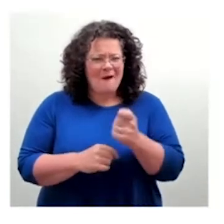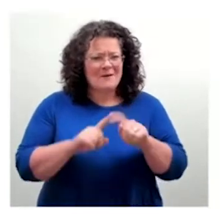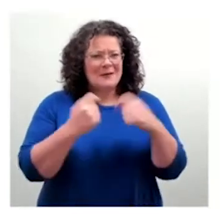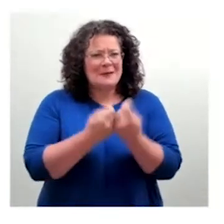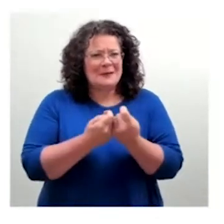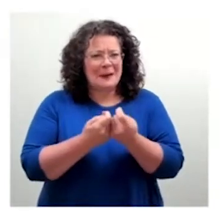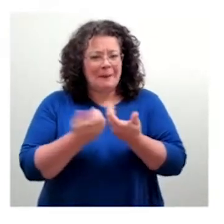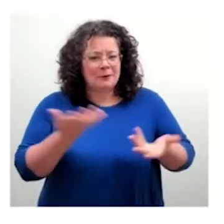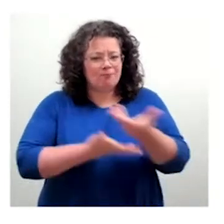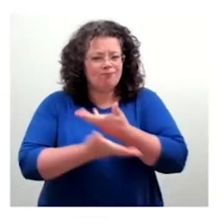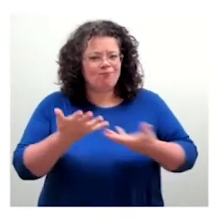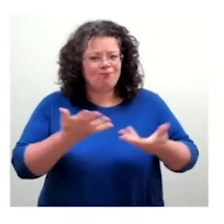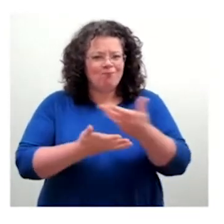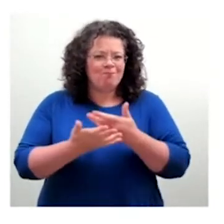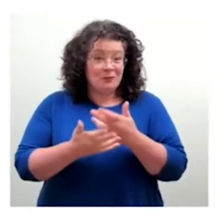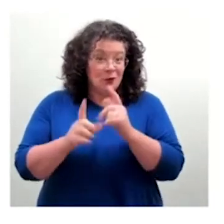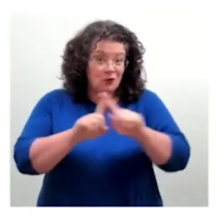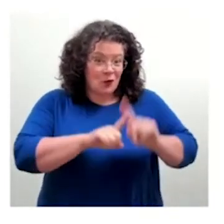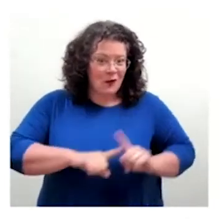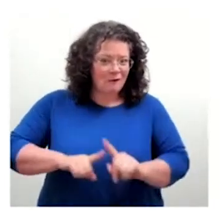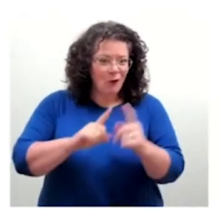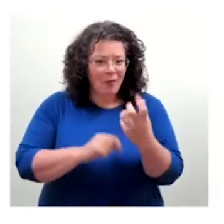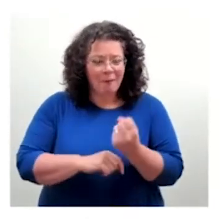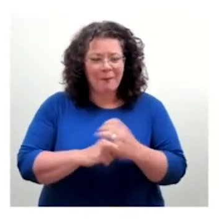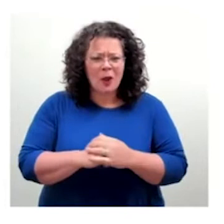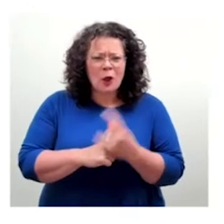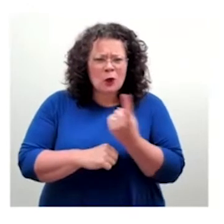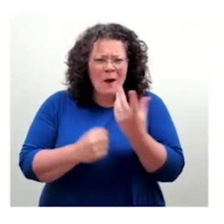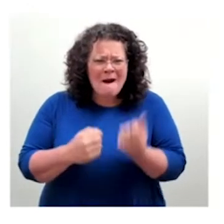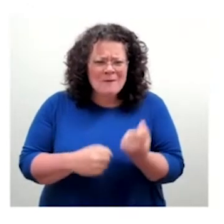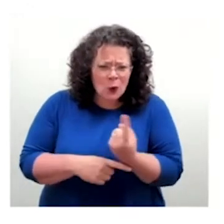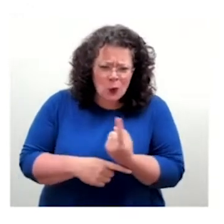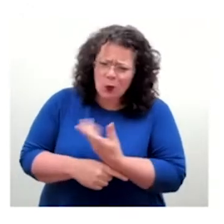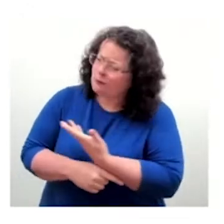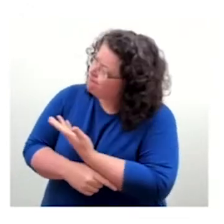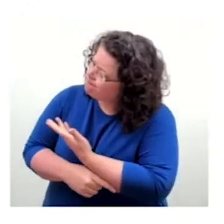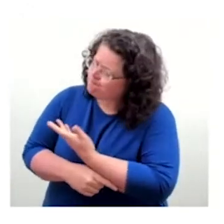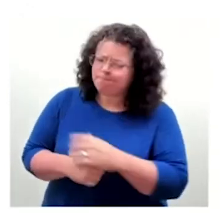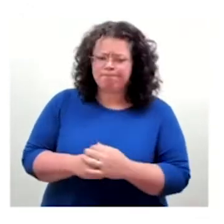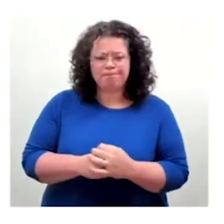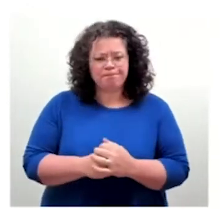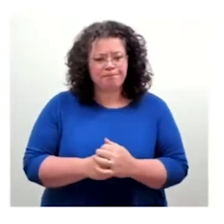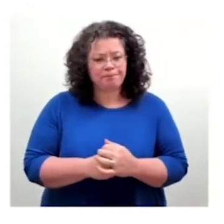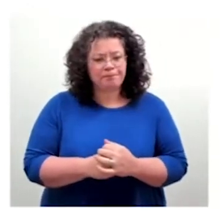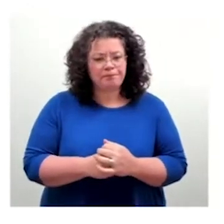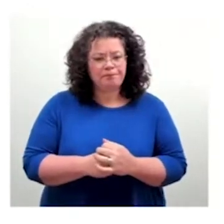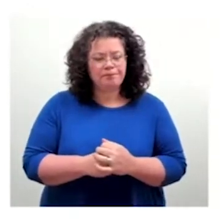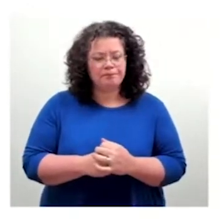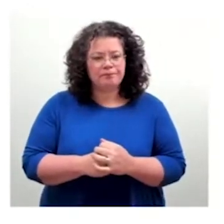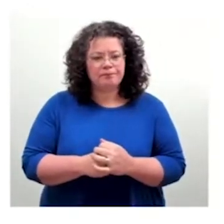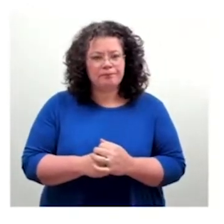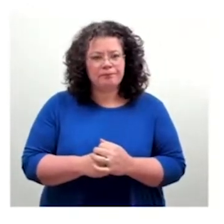here? Christopher Lee. Hi, Christopher. You can wave and say hi. So I'm going to leave you in Christopher's capable hands.